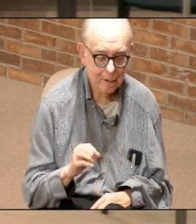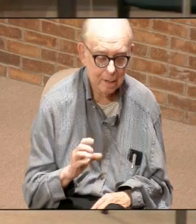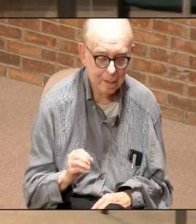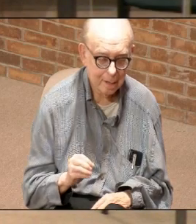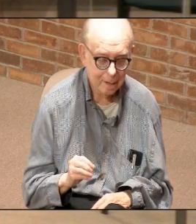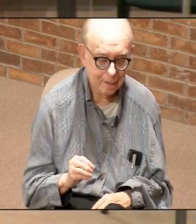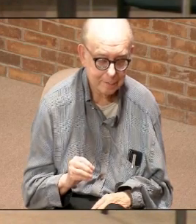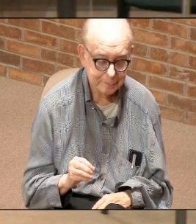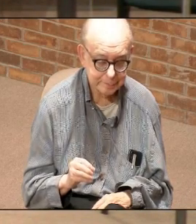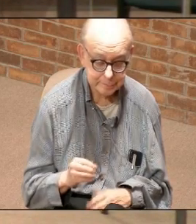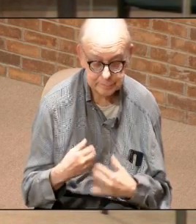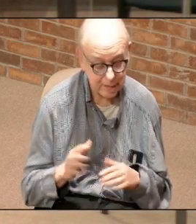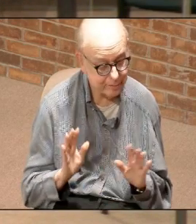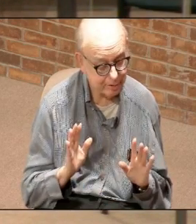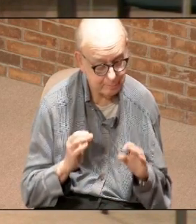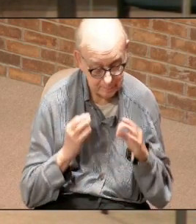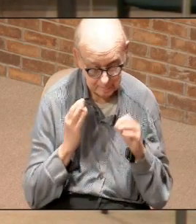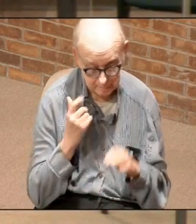I rest my case.